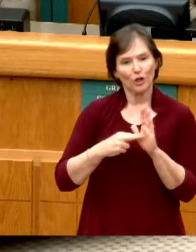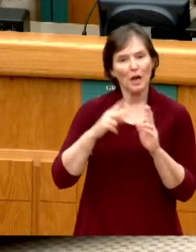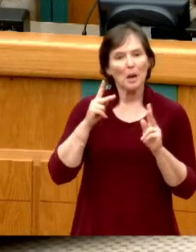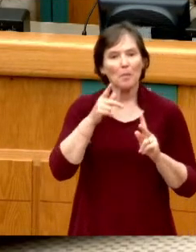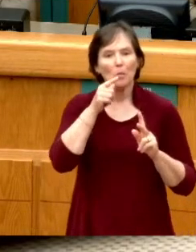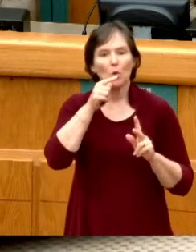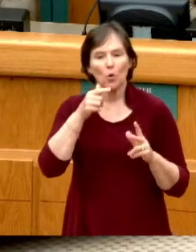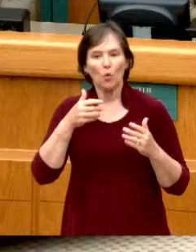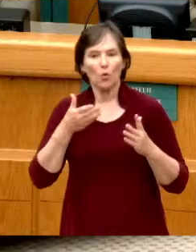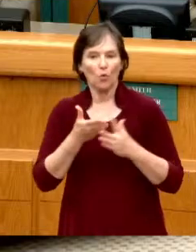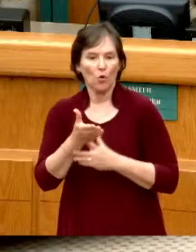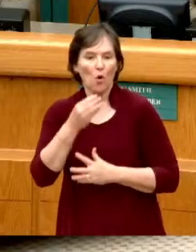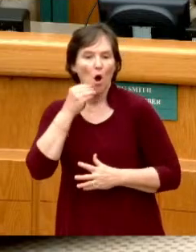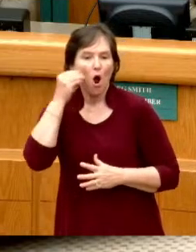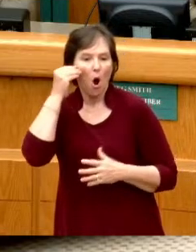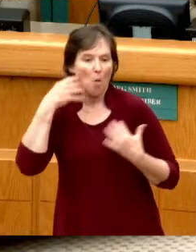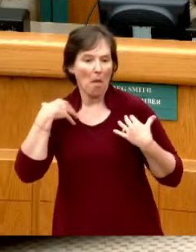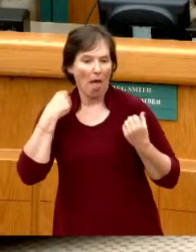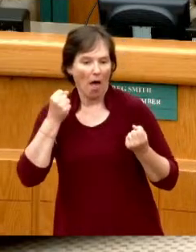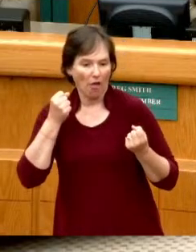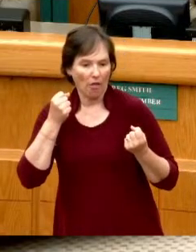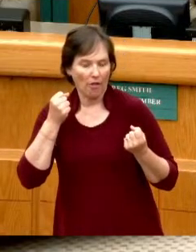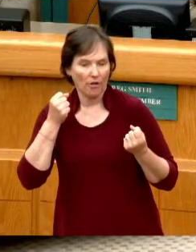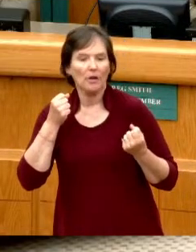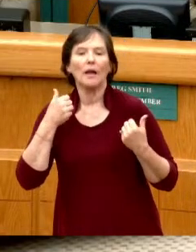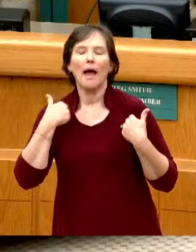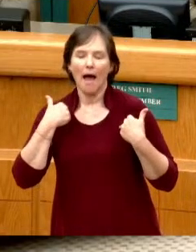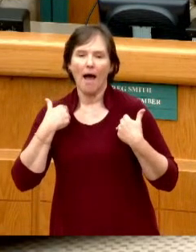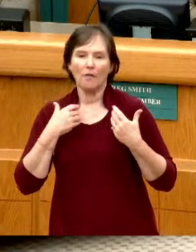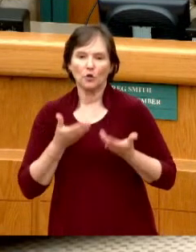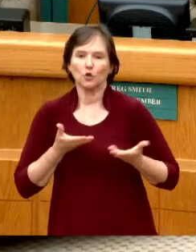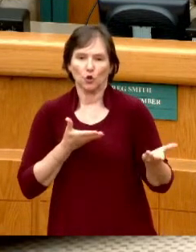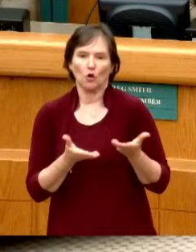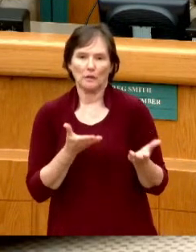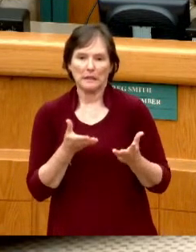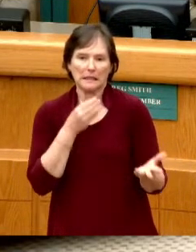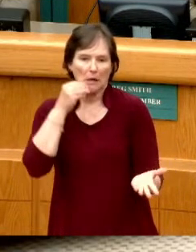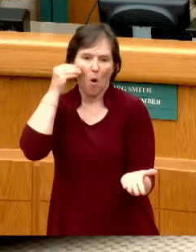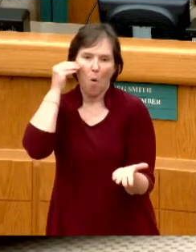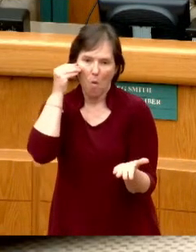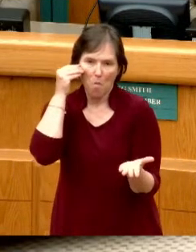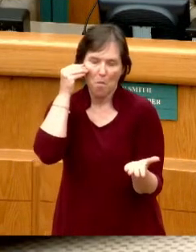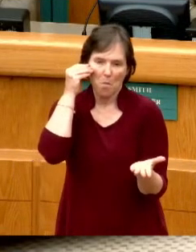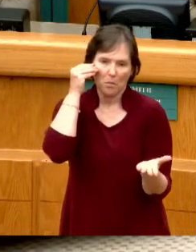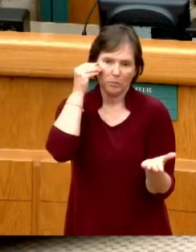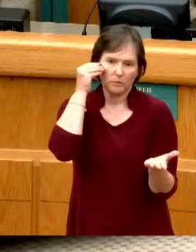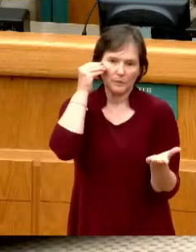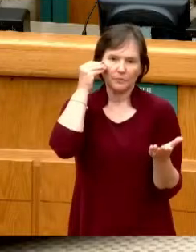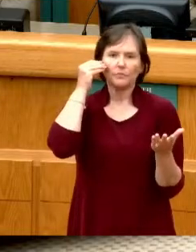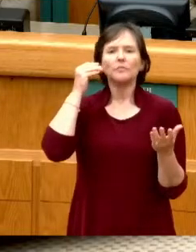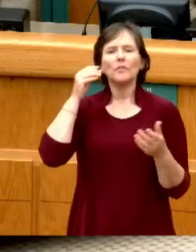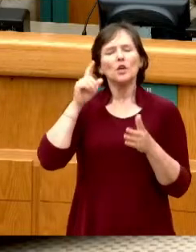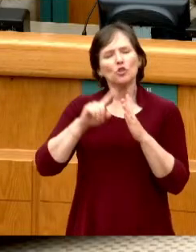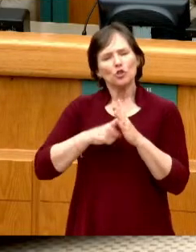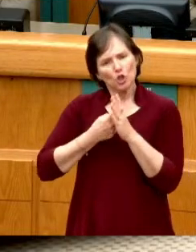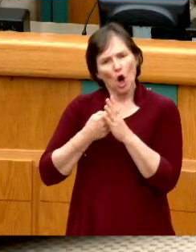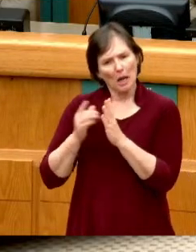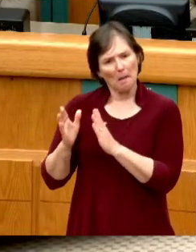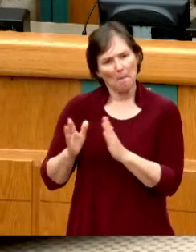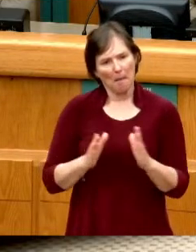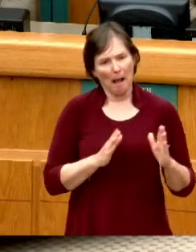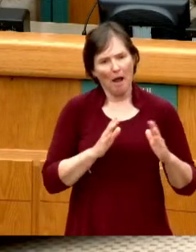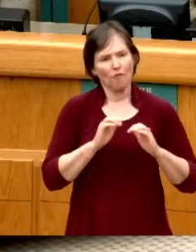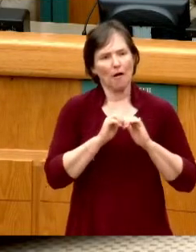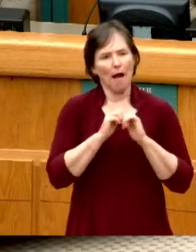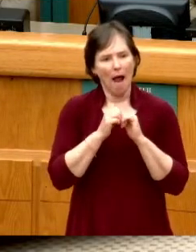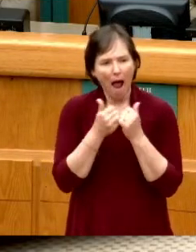health agencies. Our Corpus Christi Fire Department has a plan, and we've made this available through other press